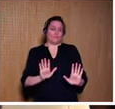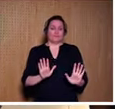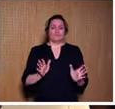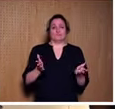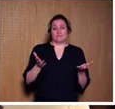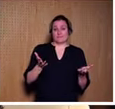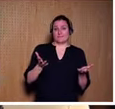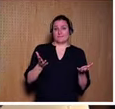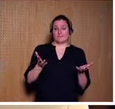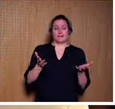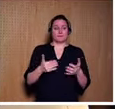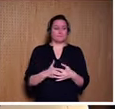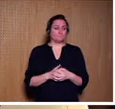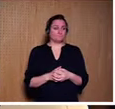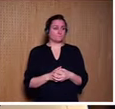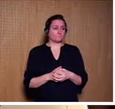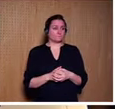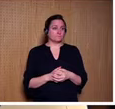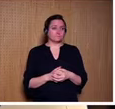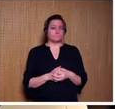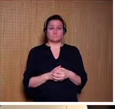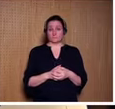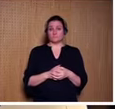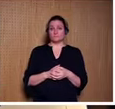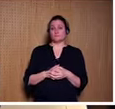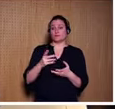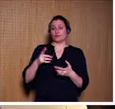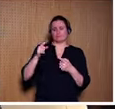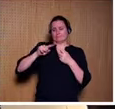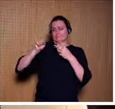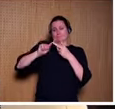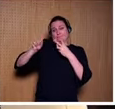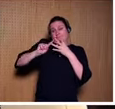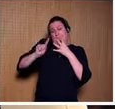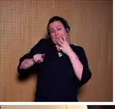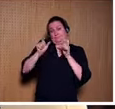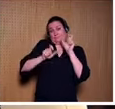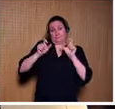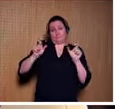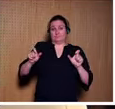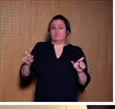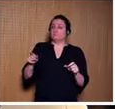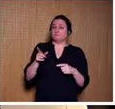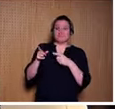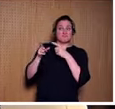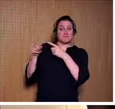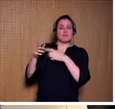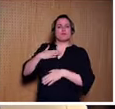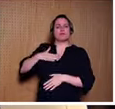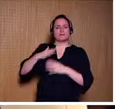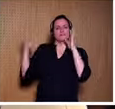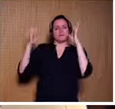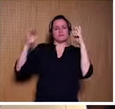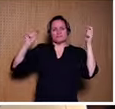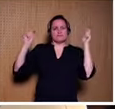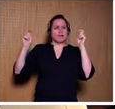of all denominations. To the right-wing fundamentalists and what I'm now calling climate killers, you know, those people who we know